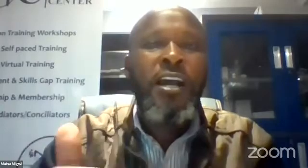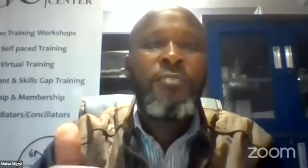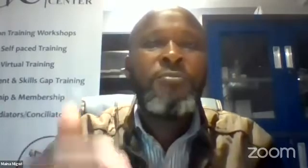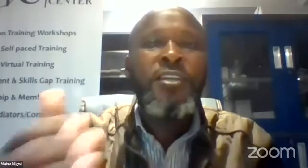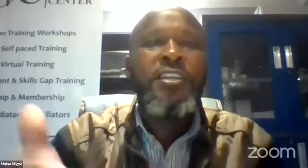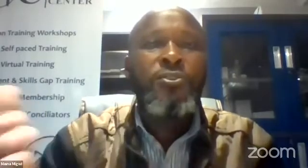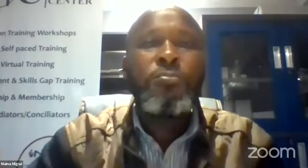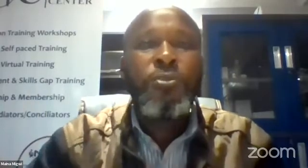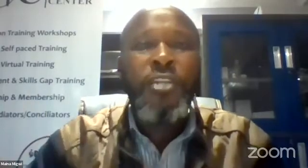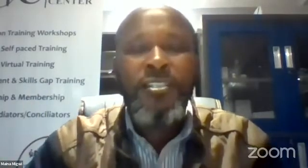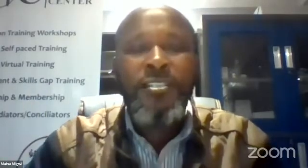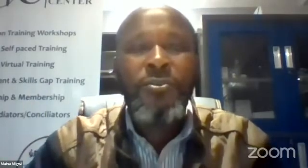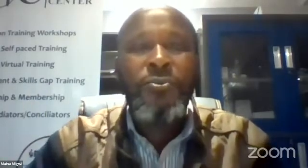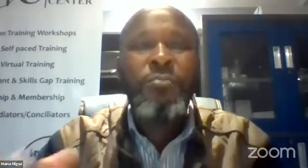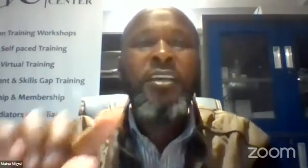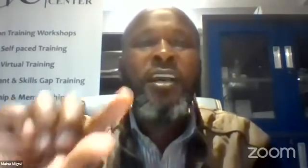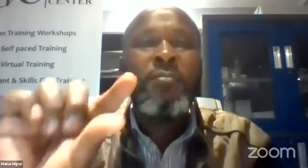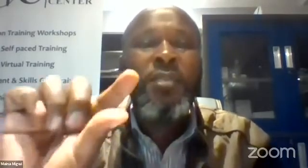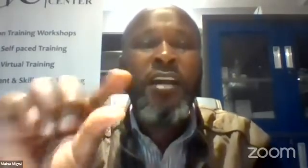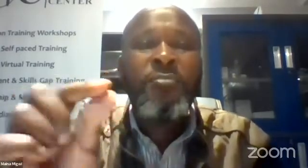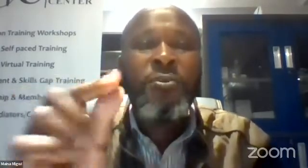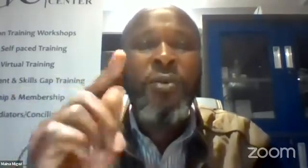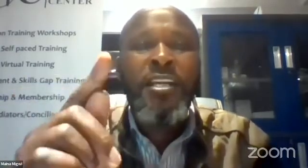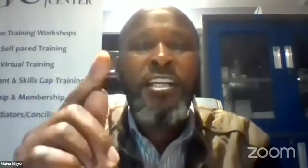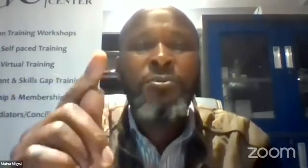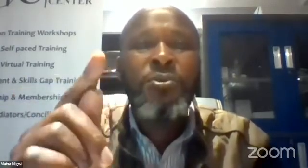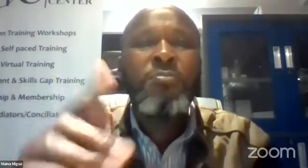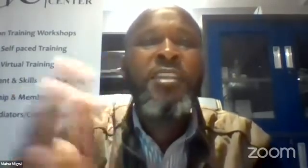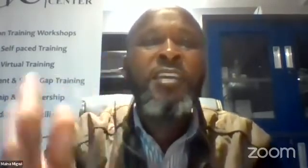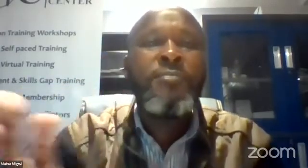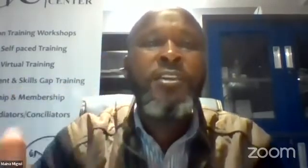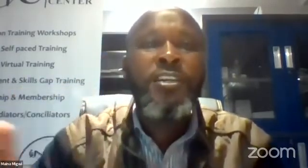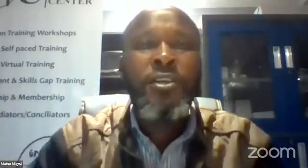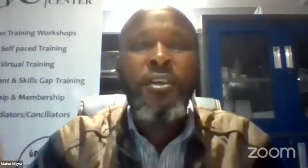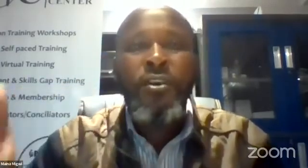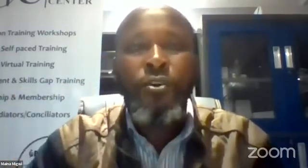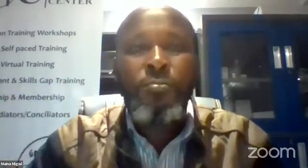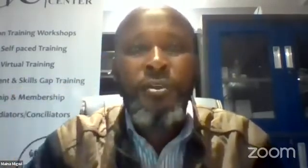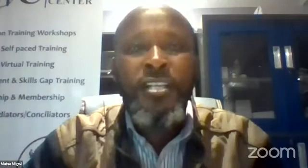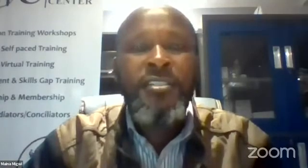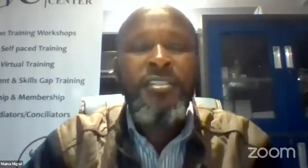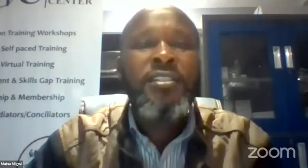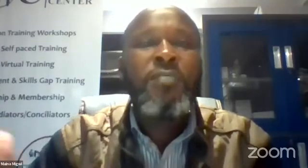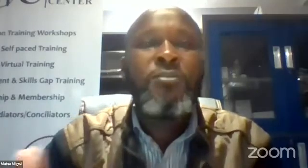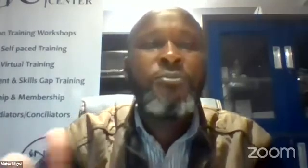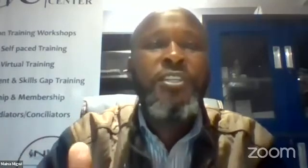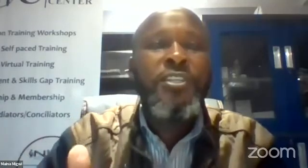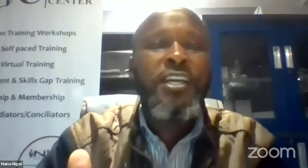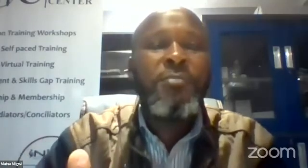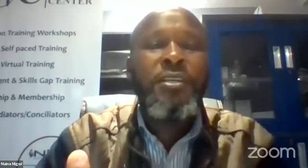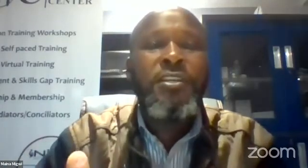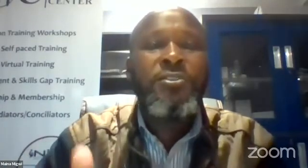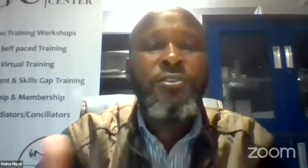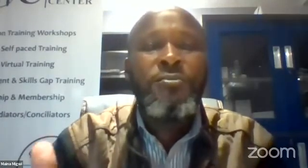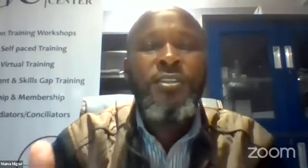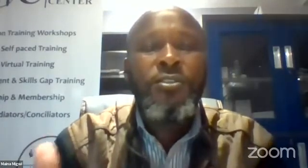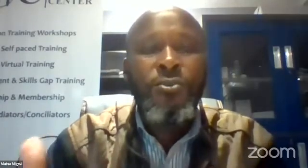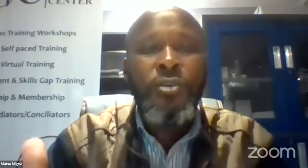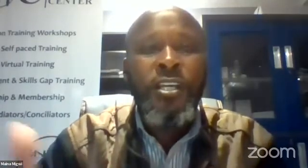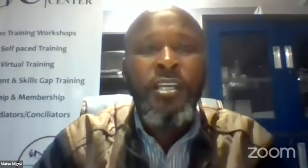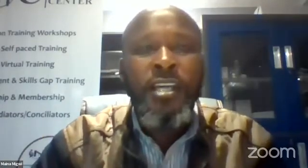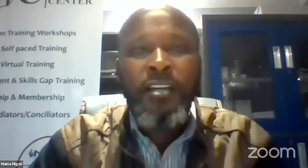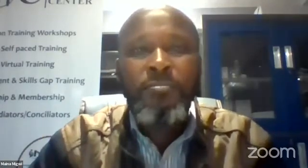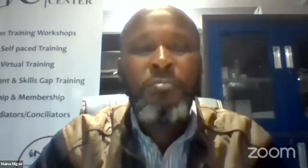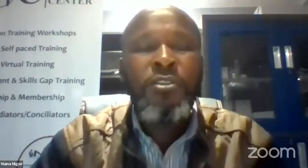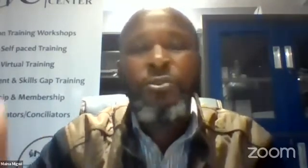may have various components. You may be having one dispute, but there are various components, some of which can be resolved